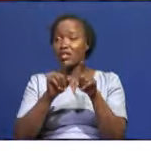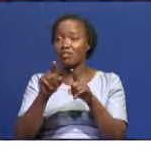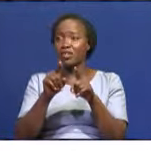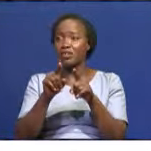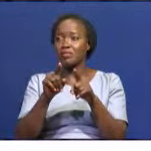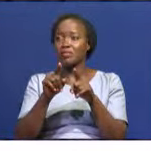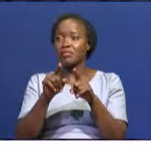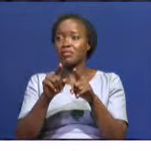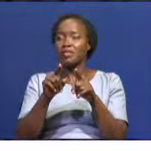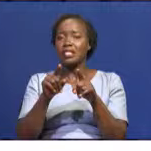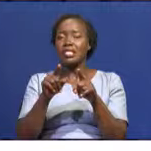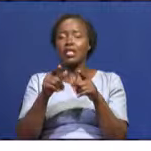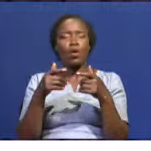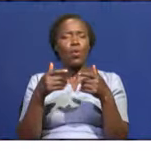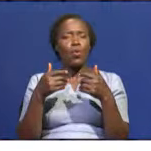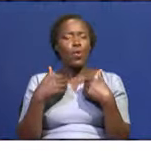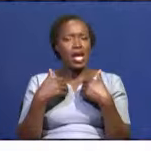have built